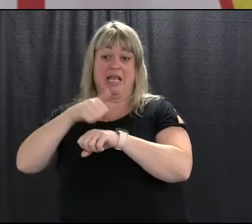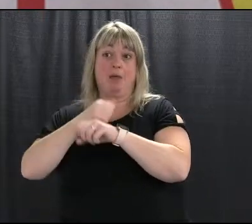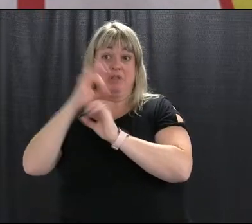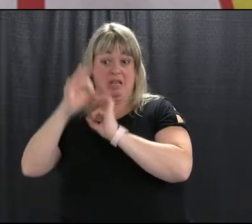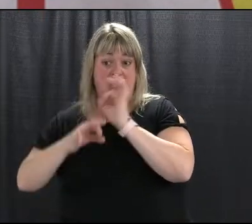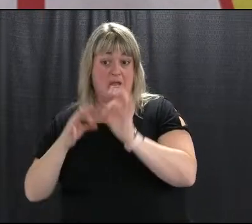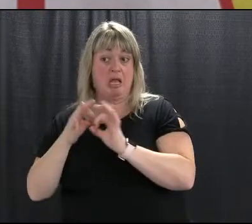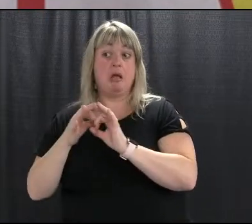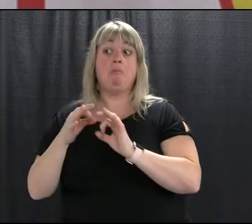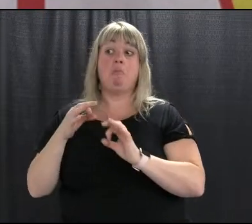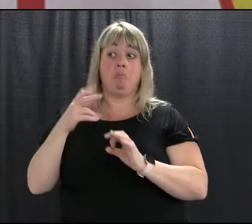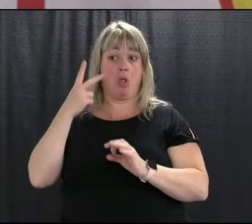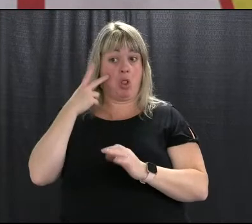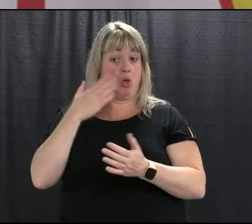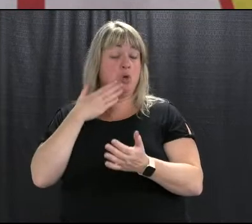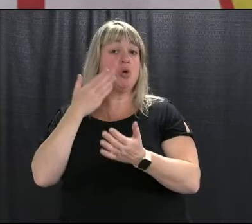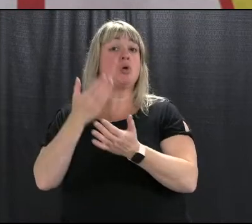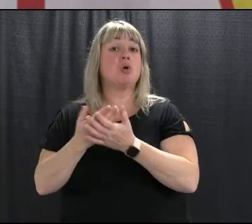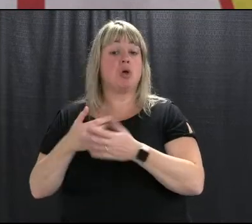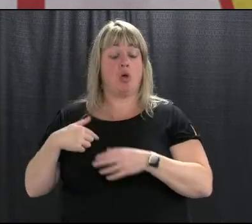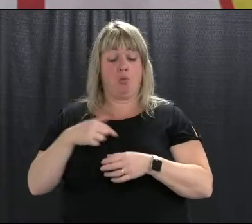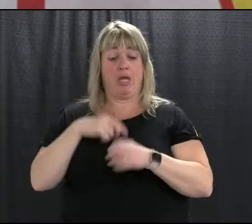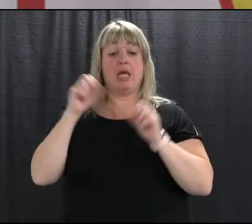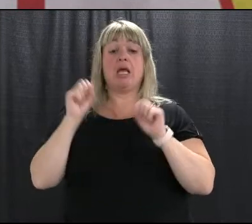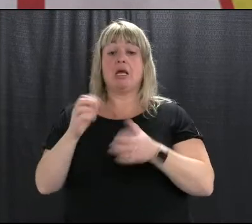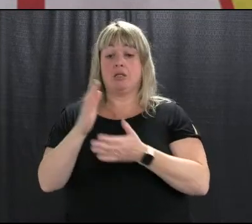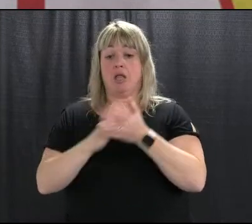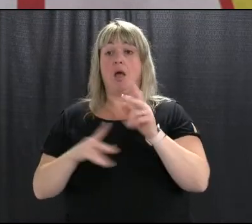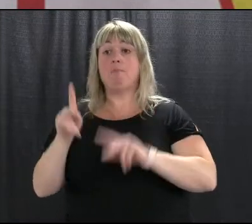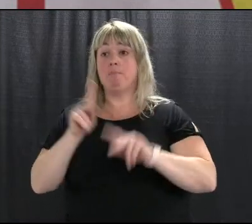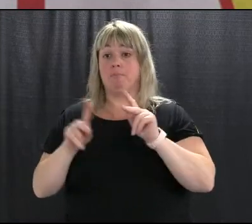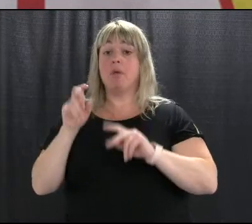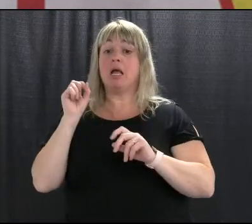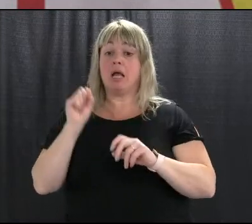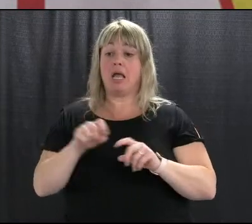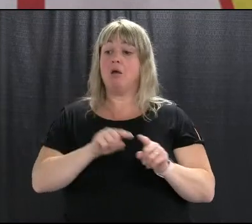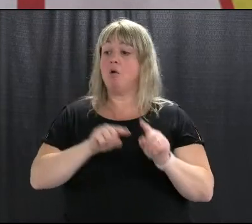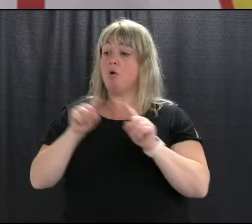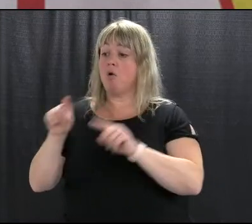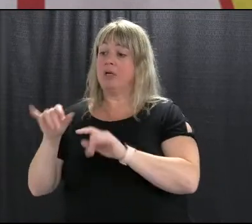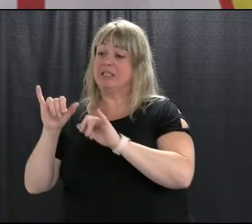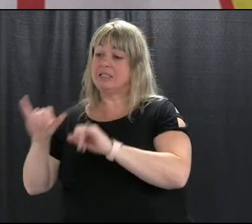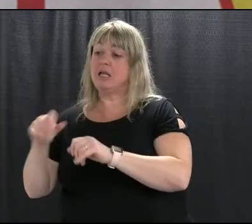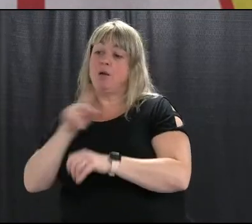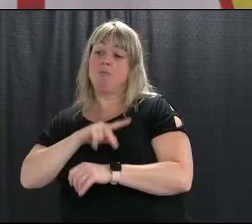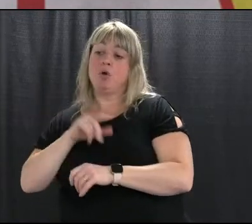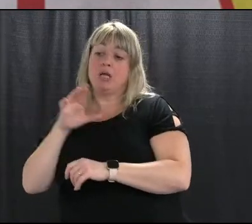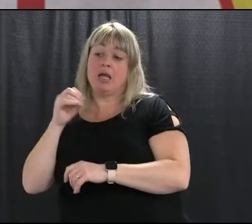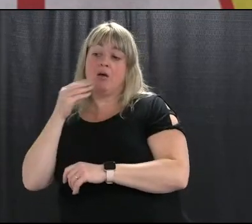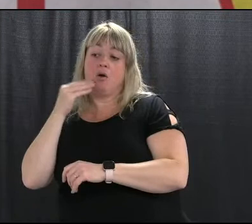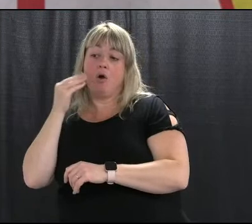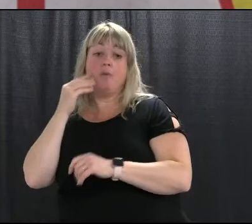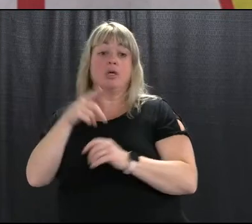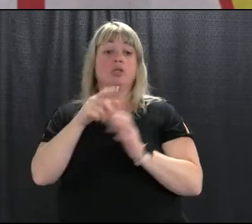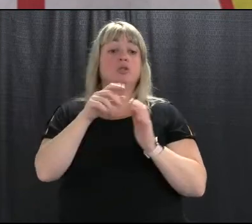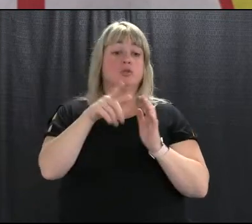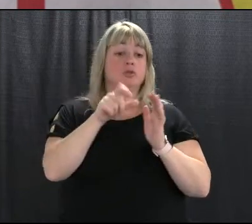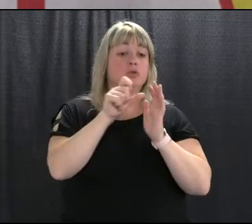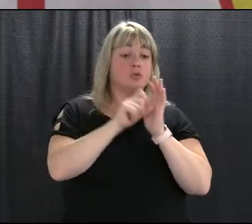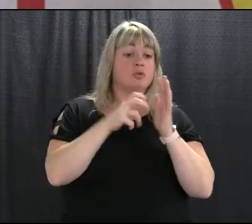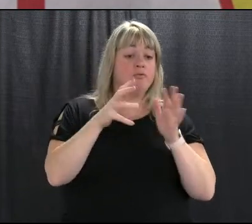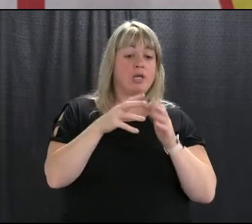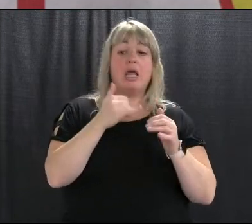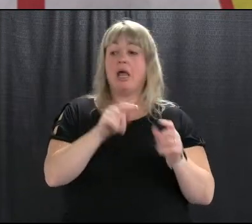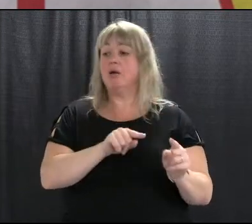well, where we can have individuals go into a personal care home once they come out of acute care, but